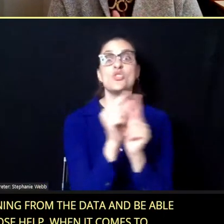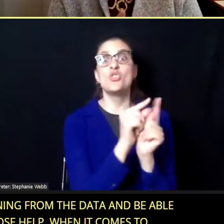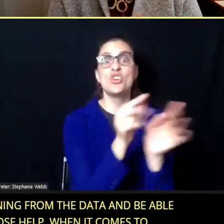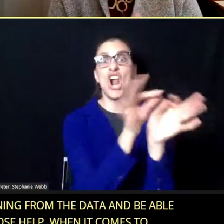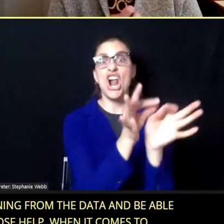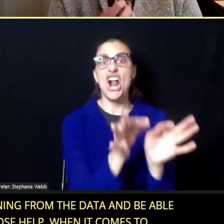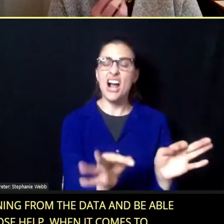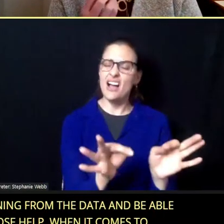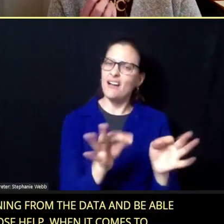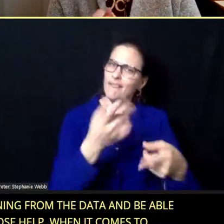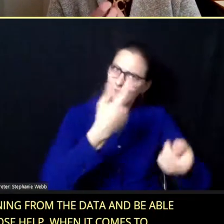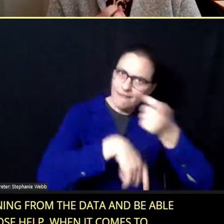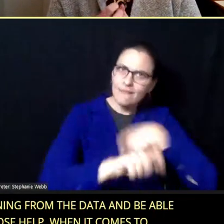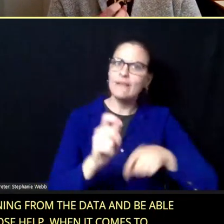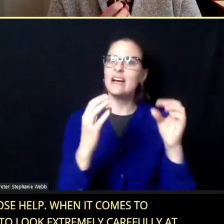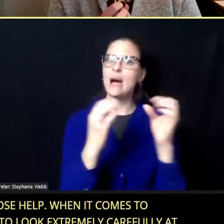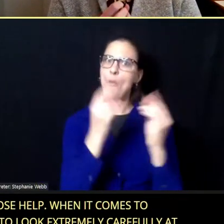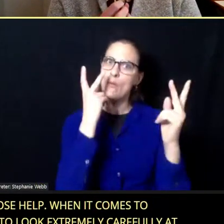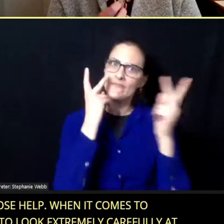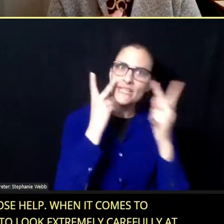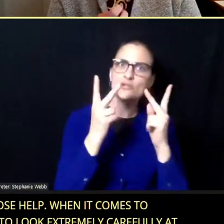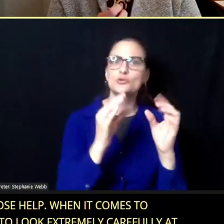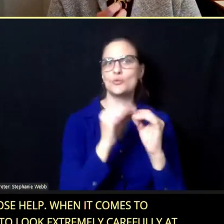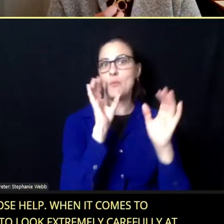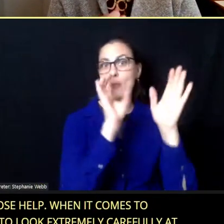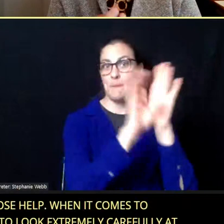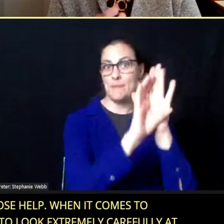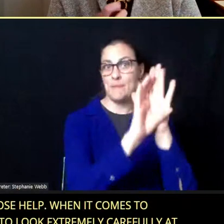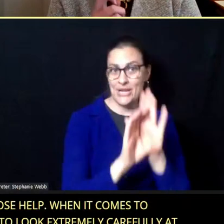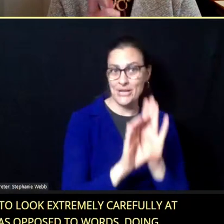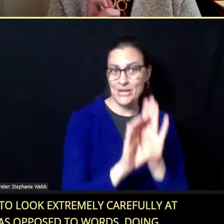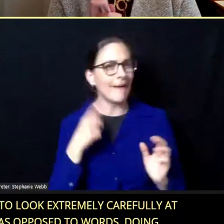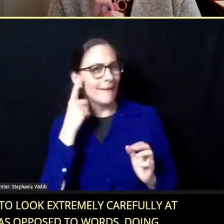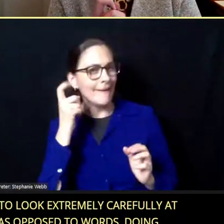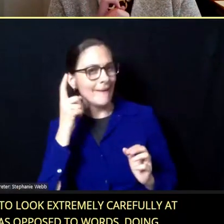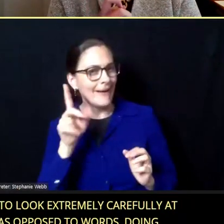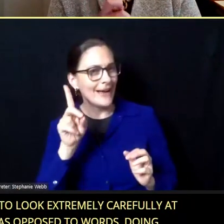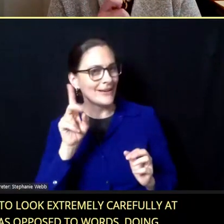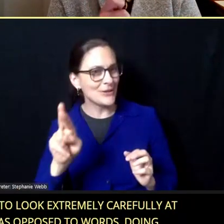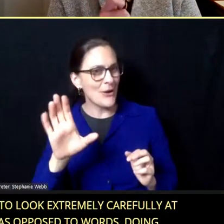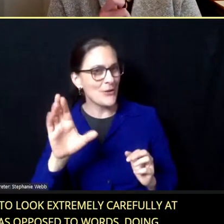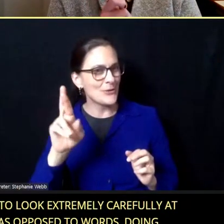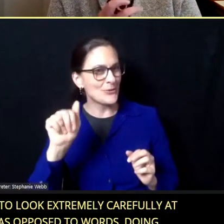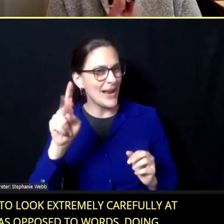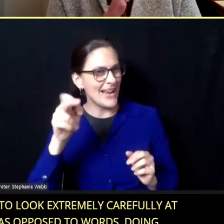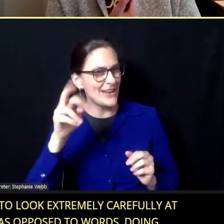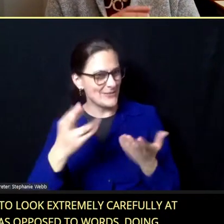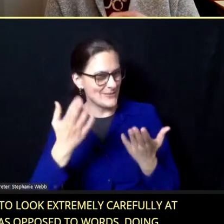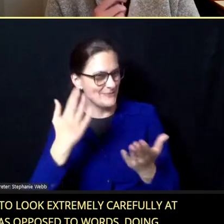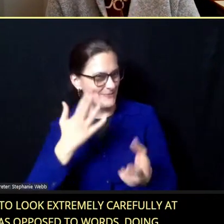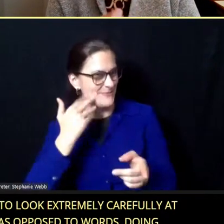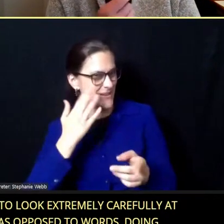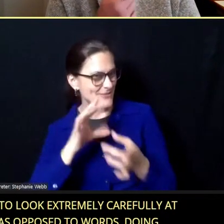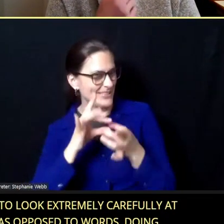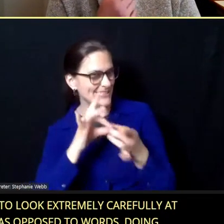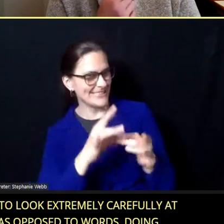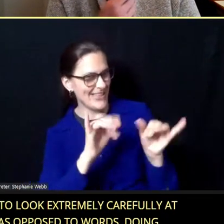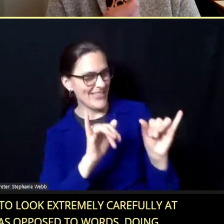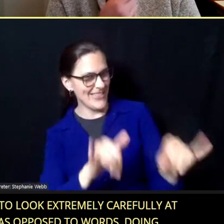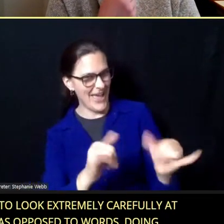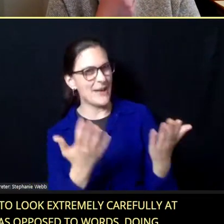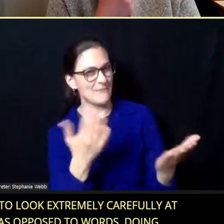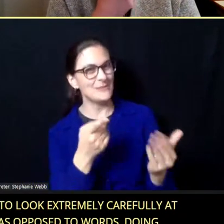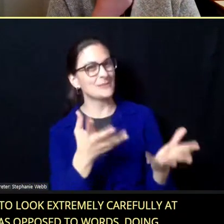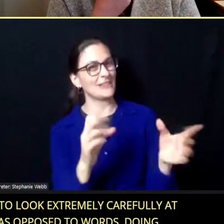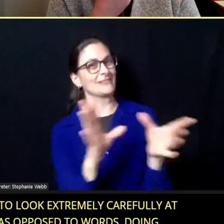doing those kind of things. I suspect that Dr. Craner may have some experience with this in labels, though, and she may have some more to say about either topic, but especially about